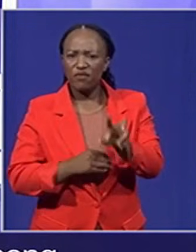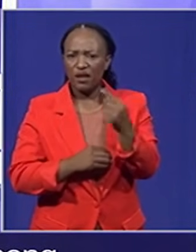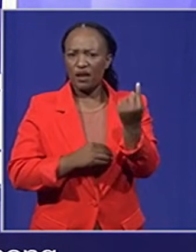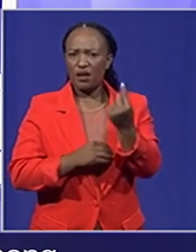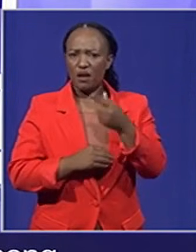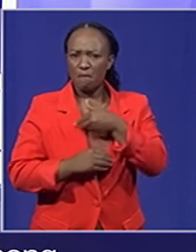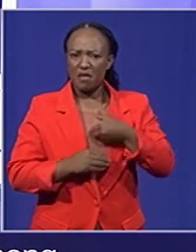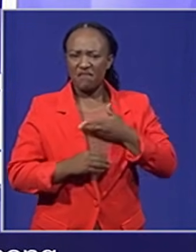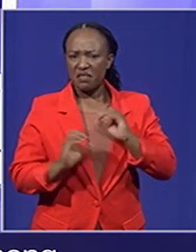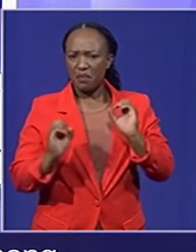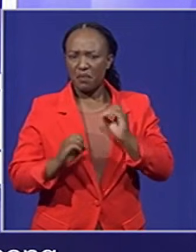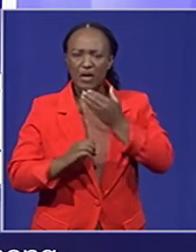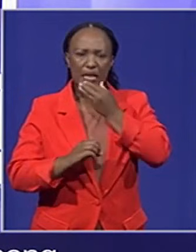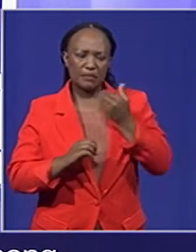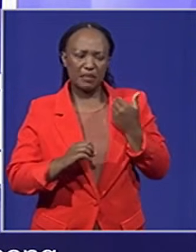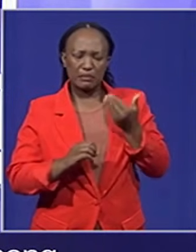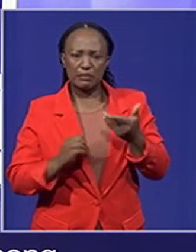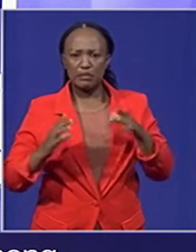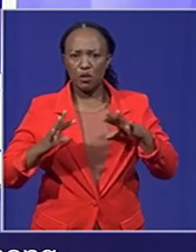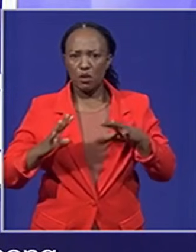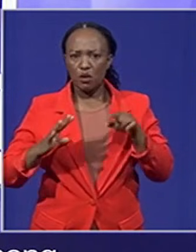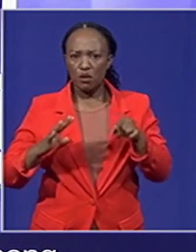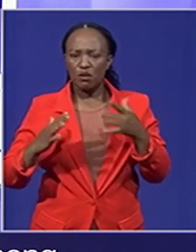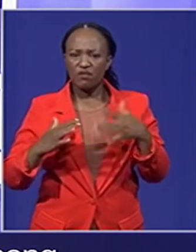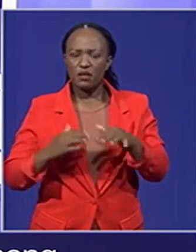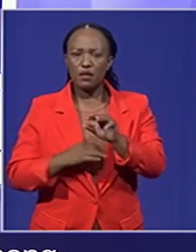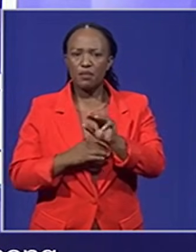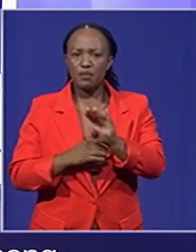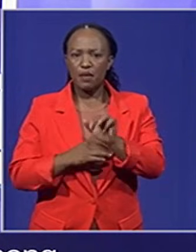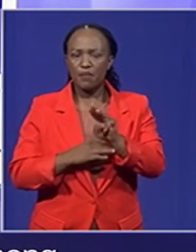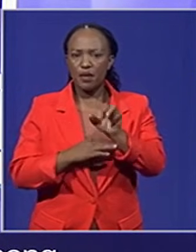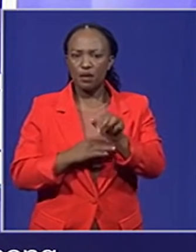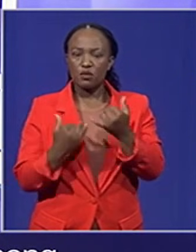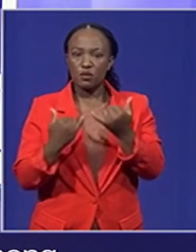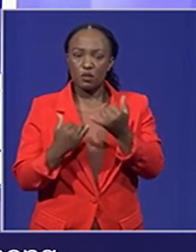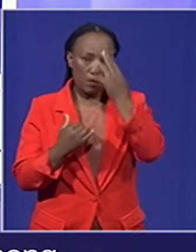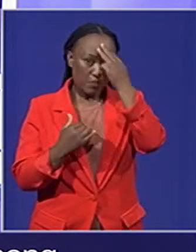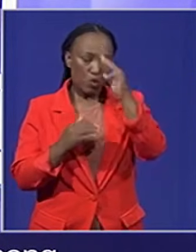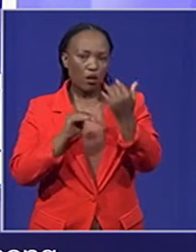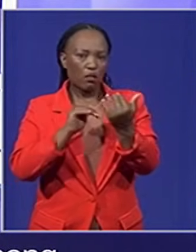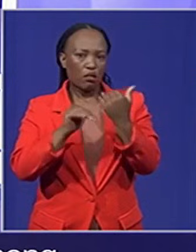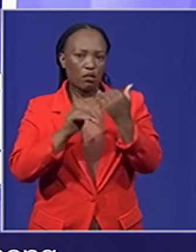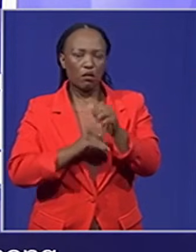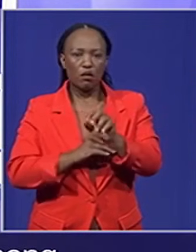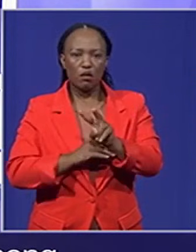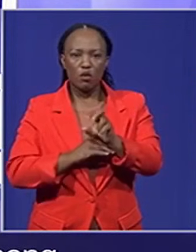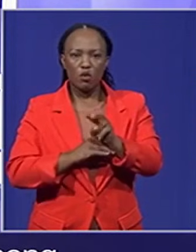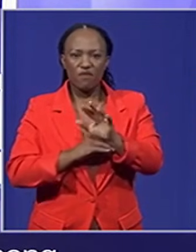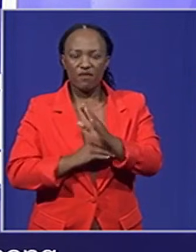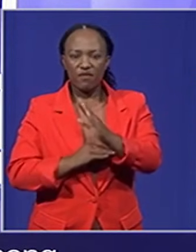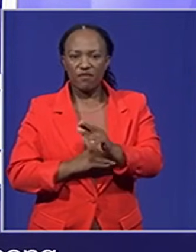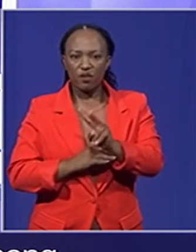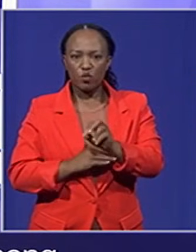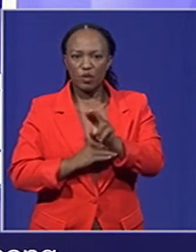maikhutšo a Keresemose. Kgoro ya merero ya selegae le bataolo ba boledišane le babega ditaba go la Pretoria ka pego ya 2025